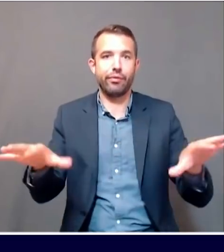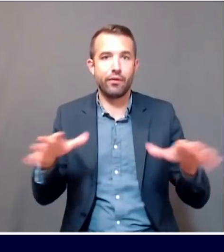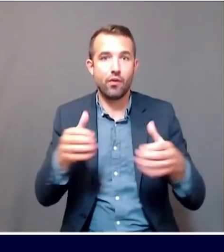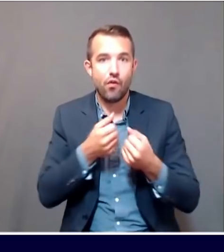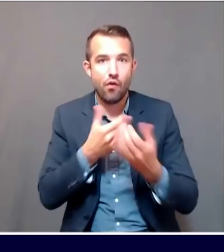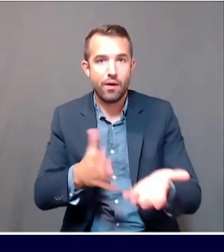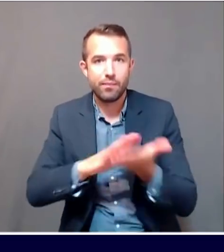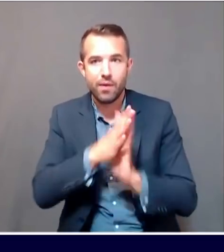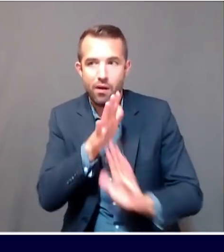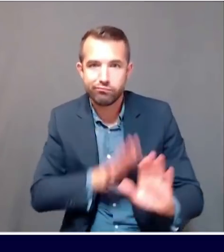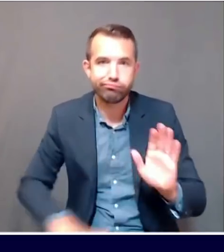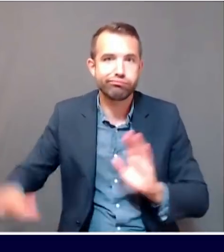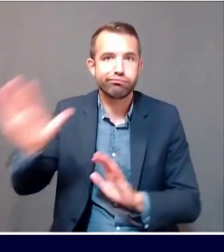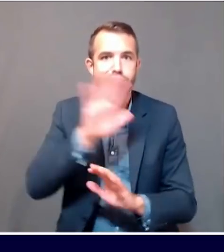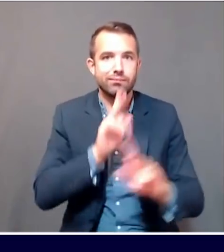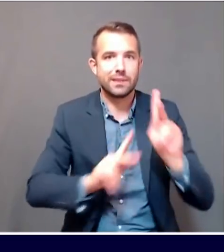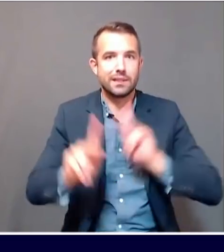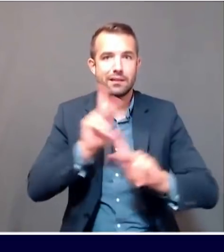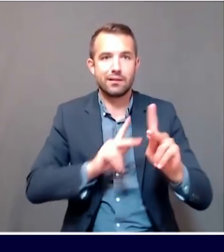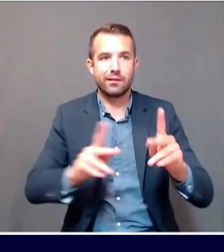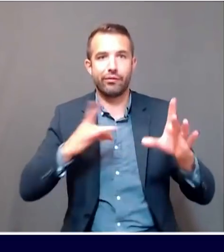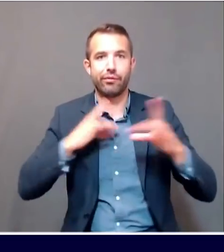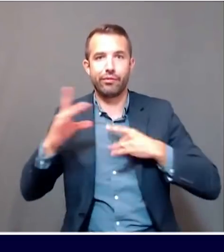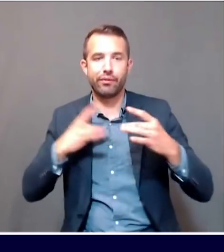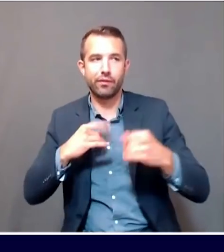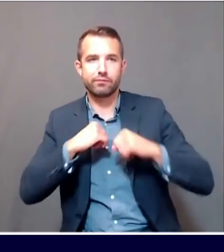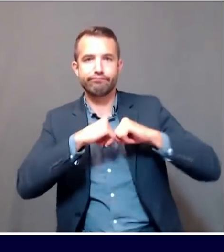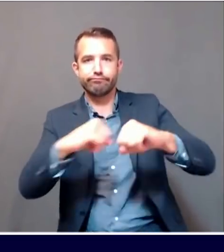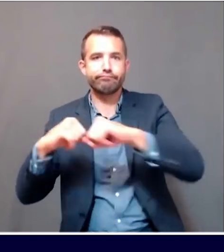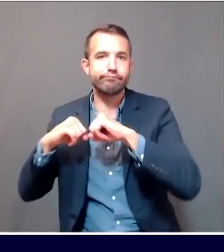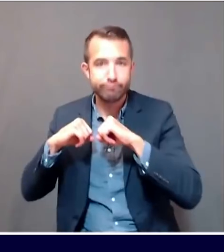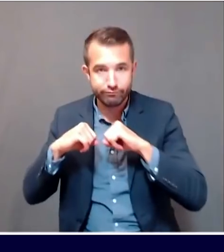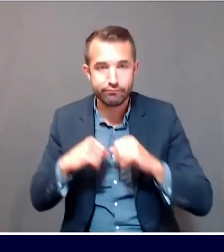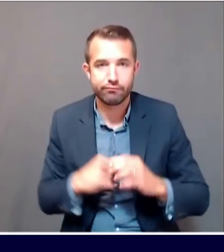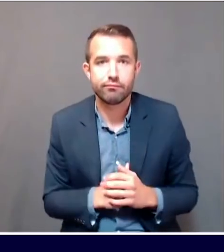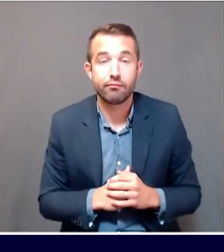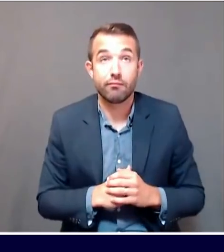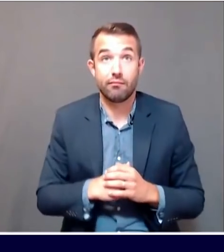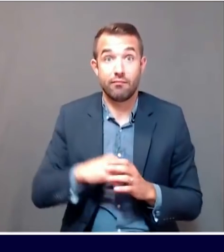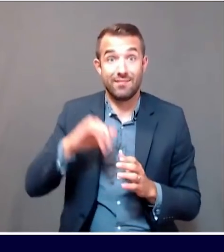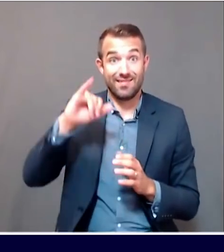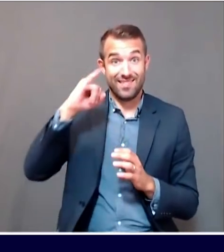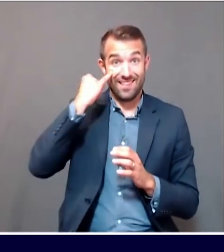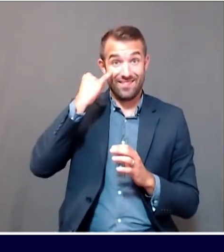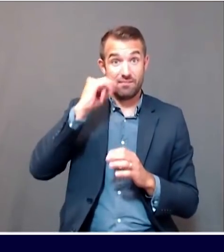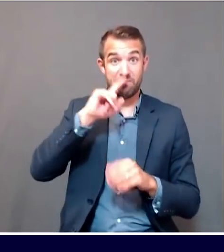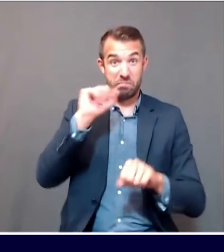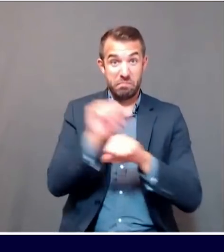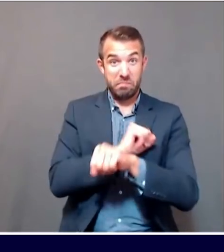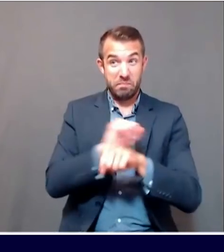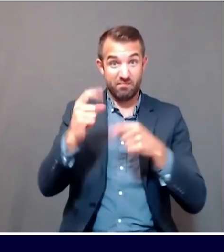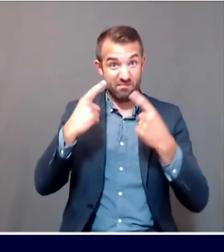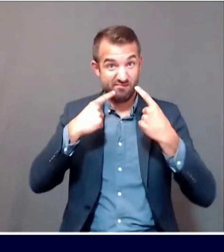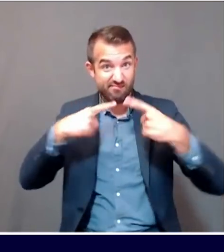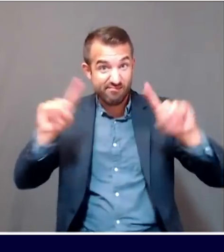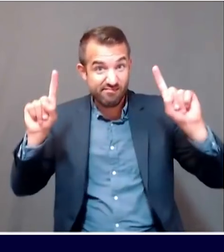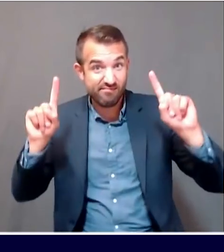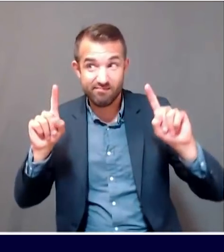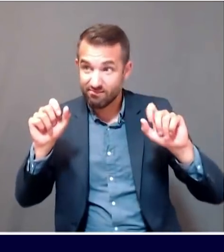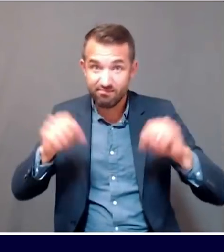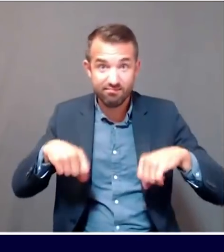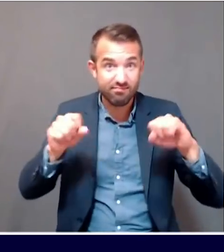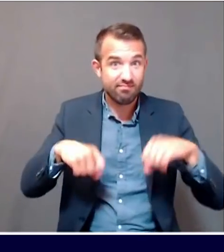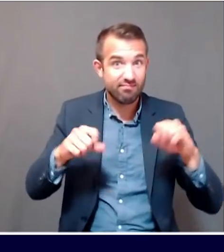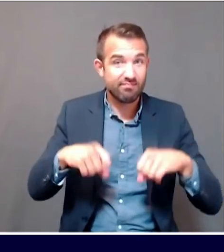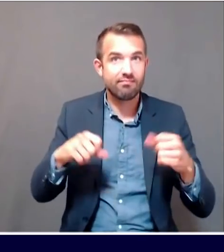among the population. If all of that works, we will be that much closer to moving back